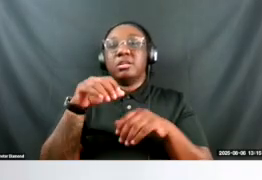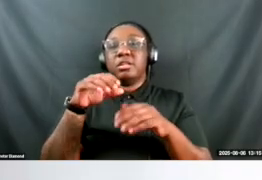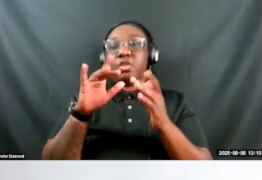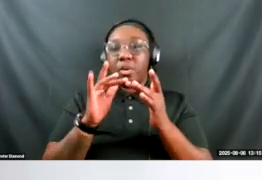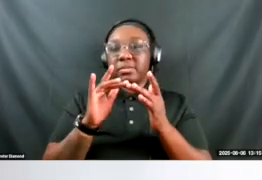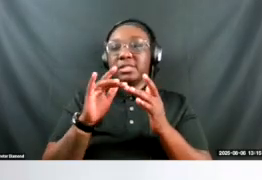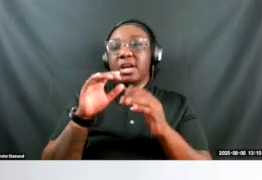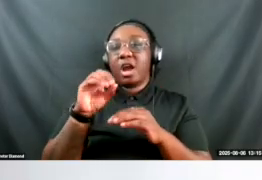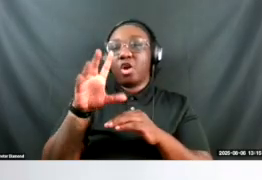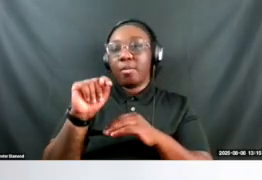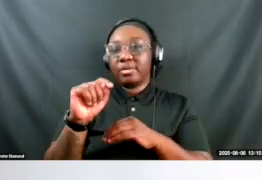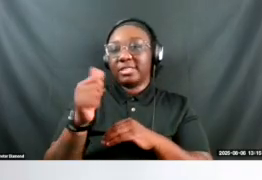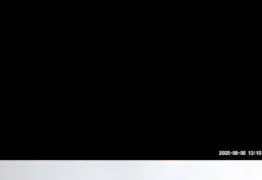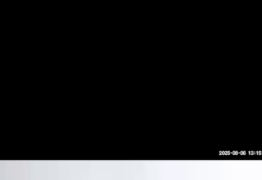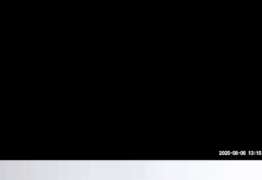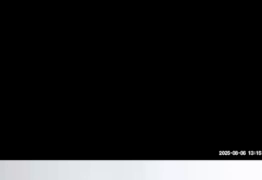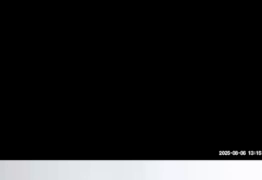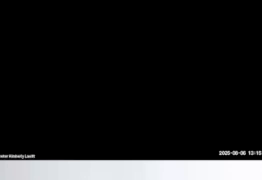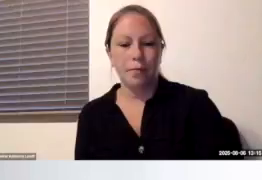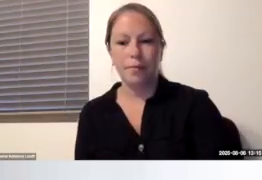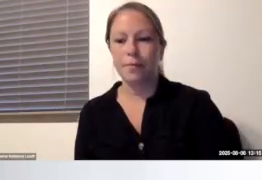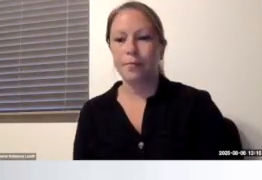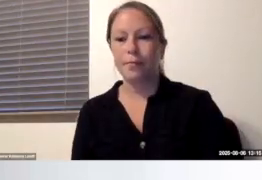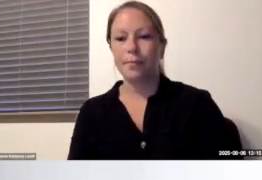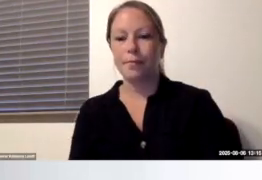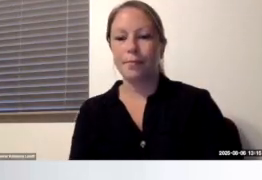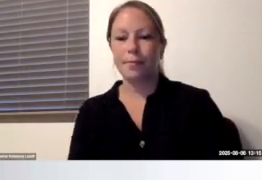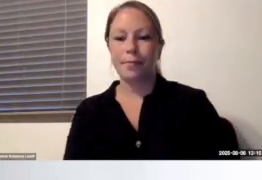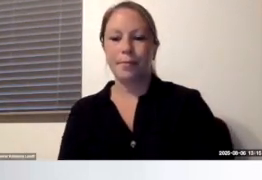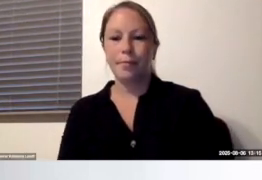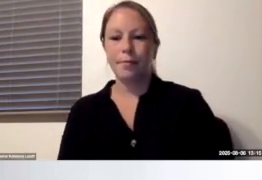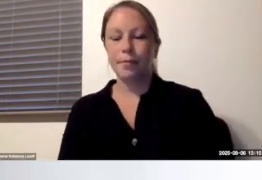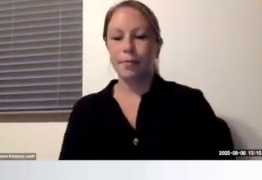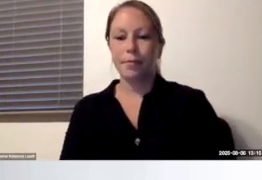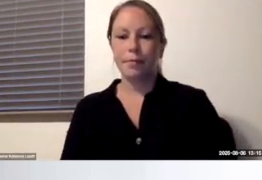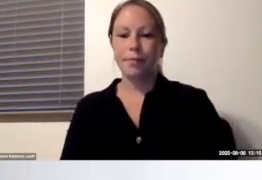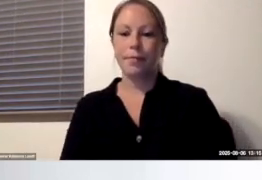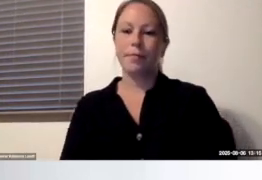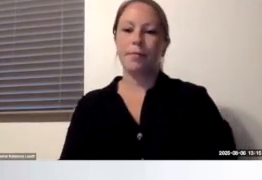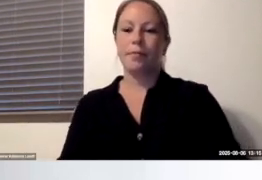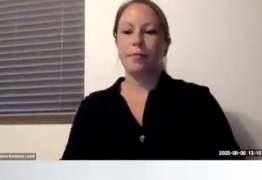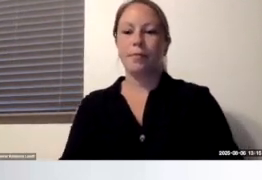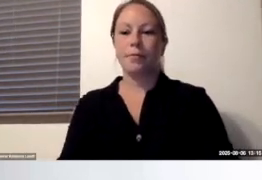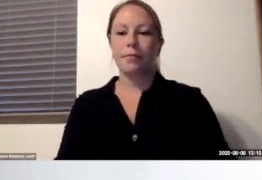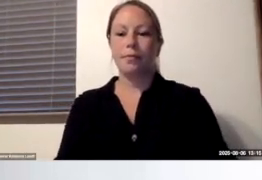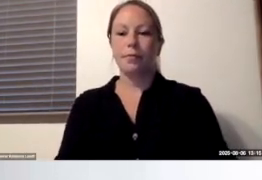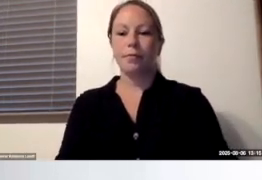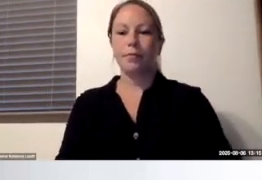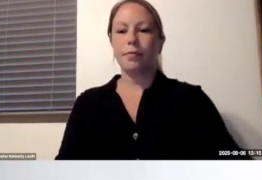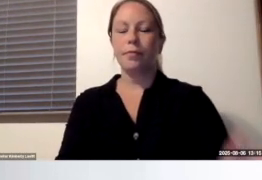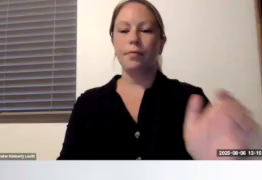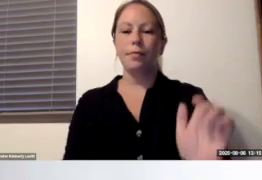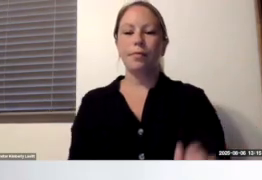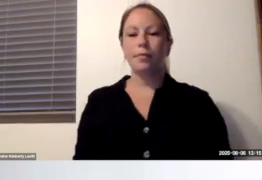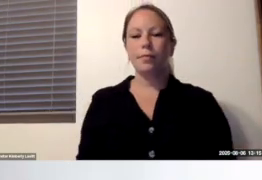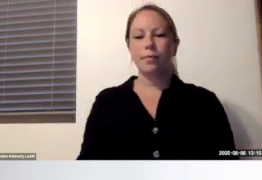an opportunity to review and comment on the plan for 30 days. Like I mentioned before, we'll also hold an evening community meeting on